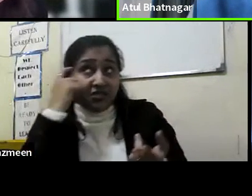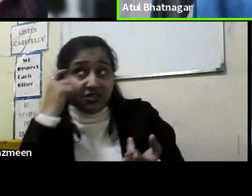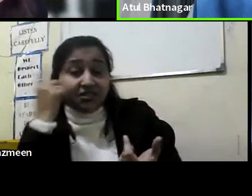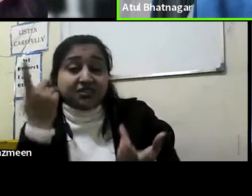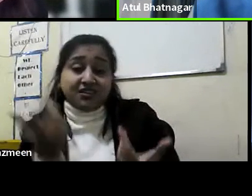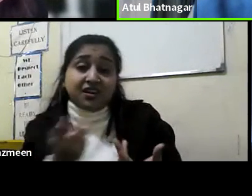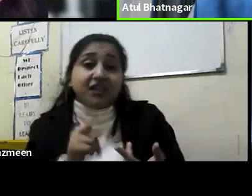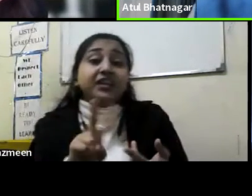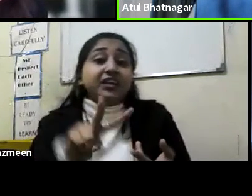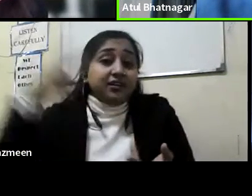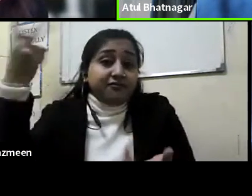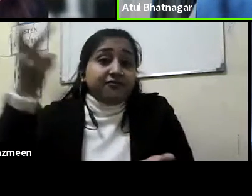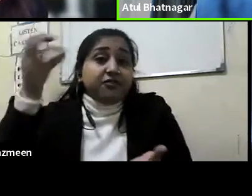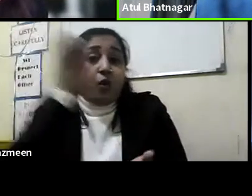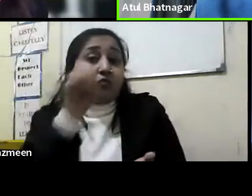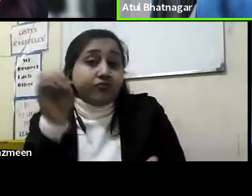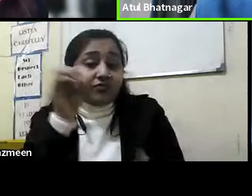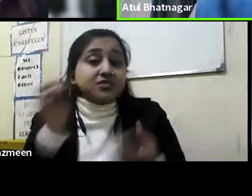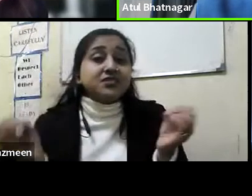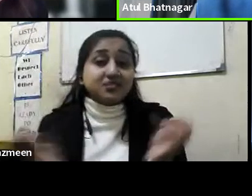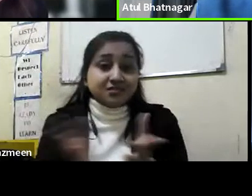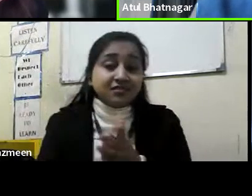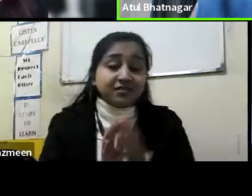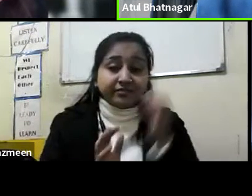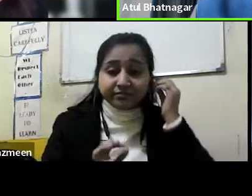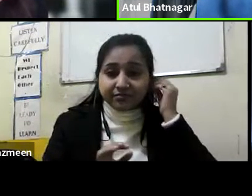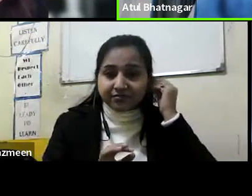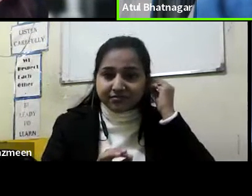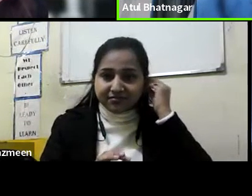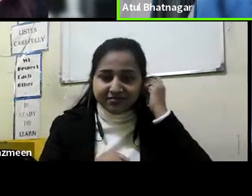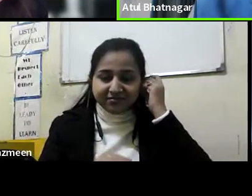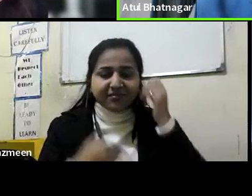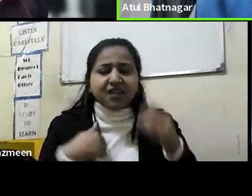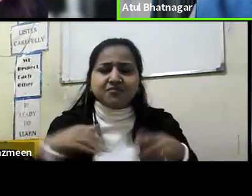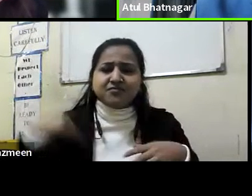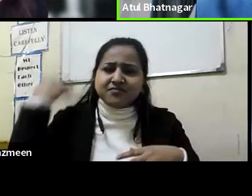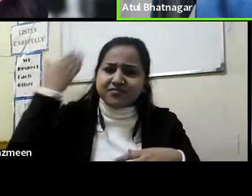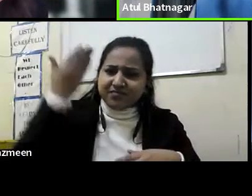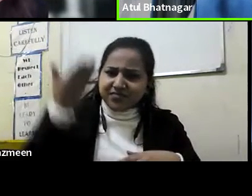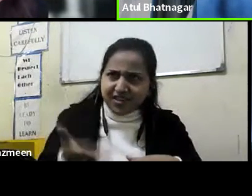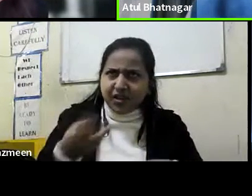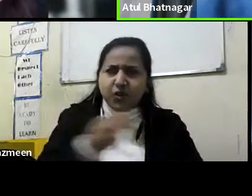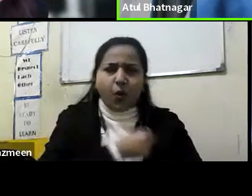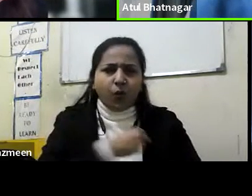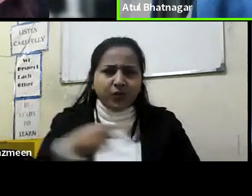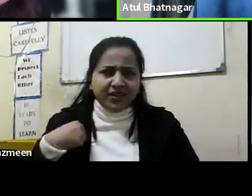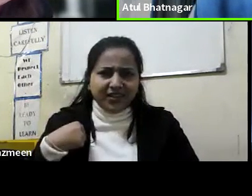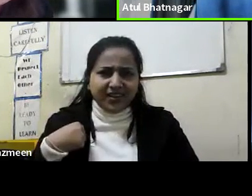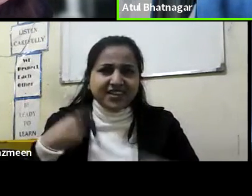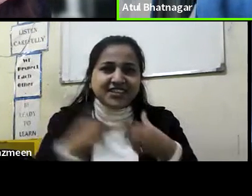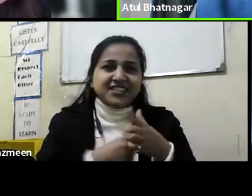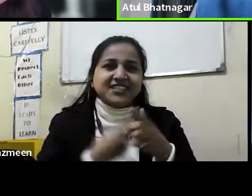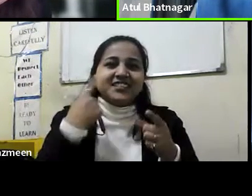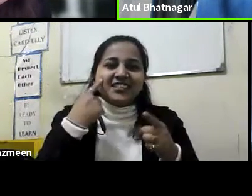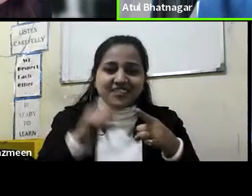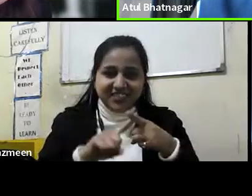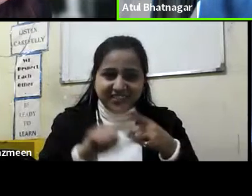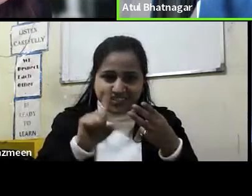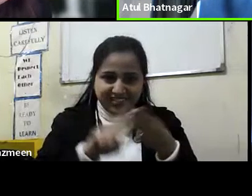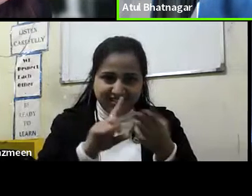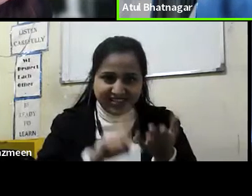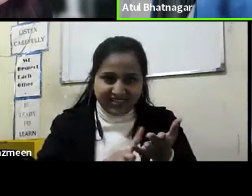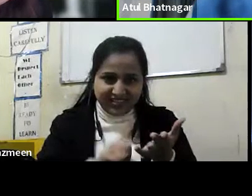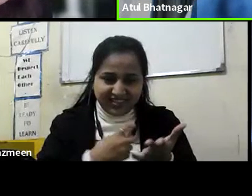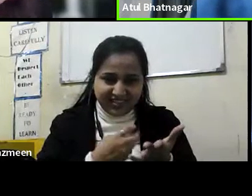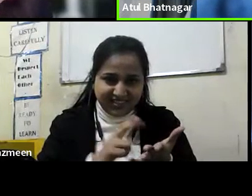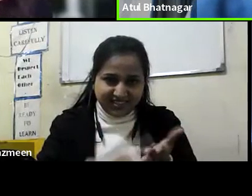organization. Well, to start off with, I'm still in awe of Dr. Jitendra Agarwal. He is a visually impaired person